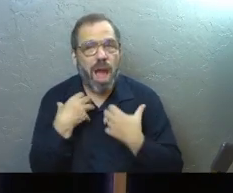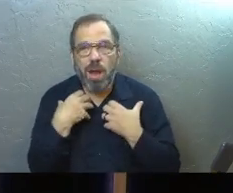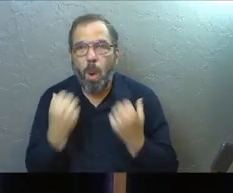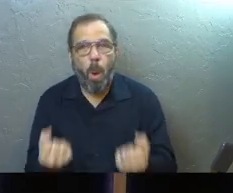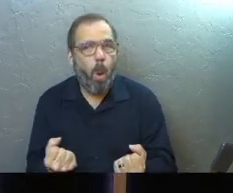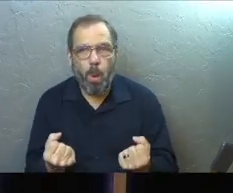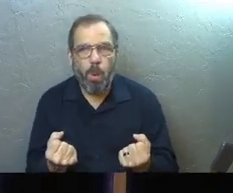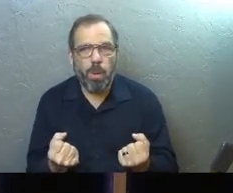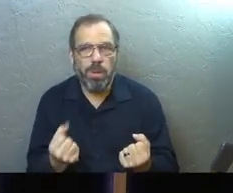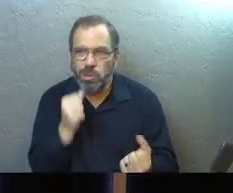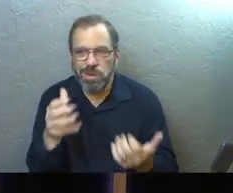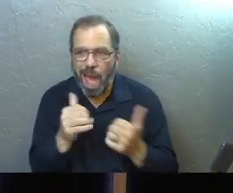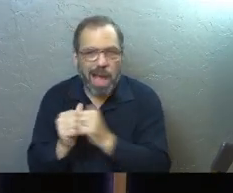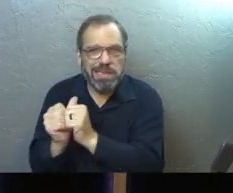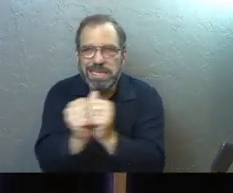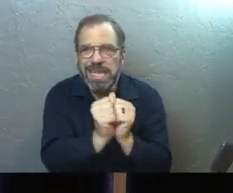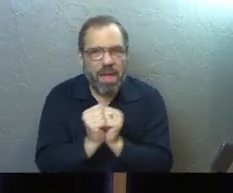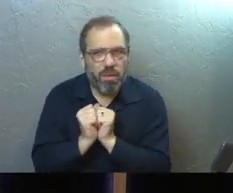whole.